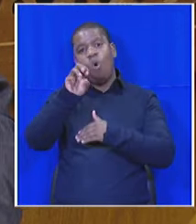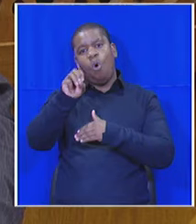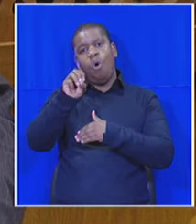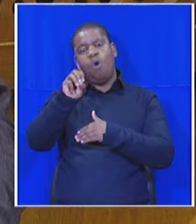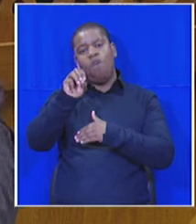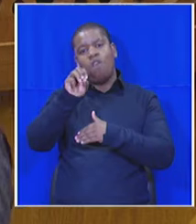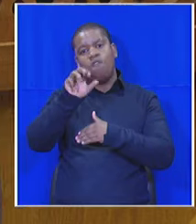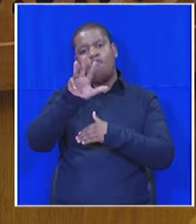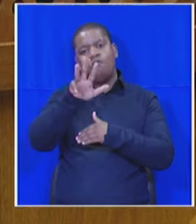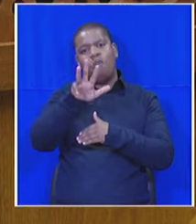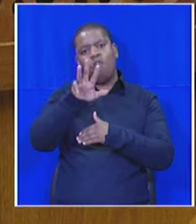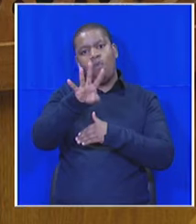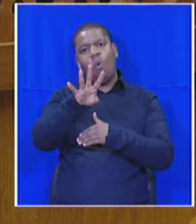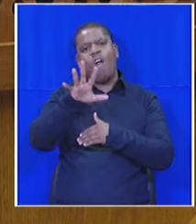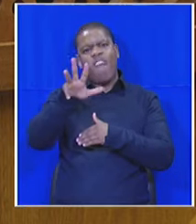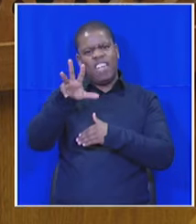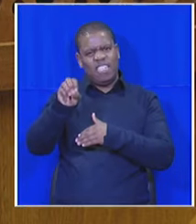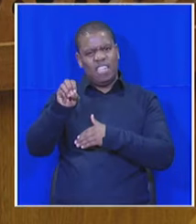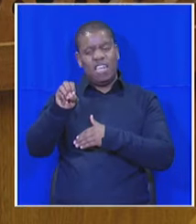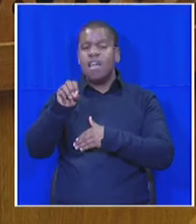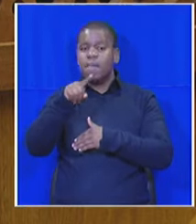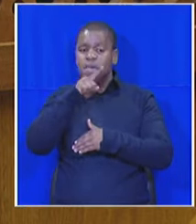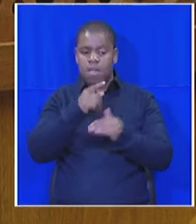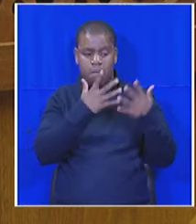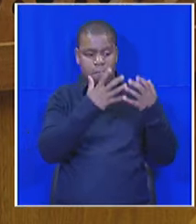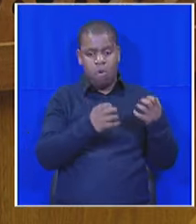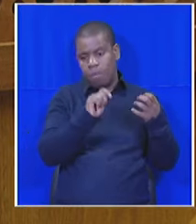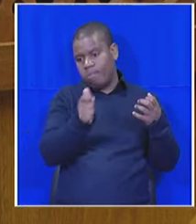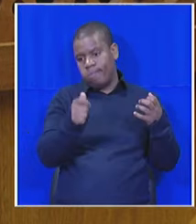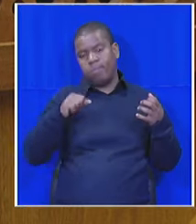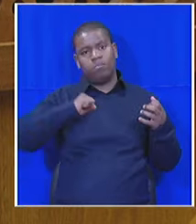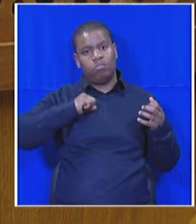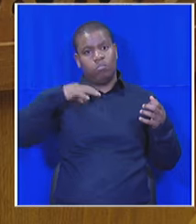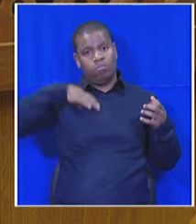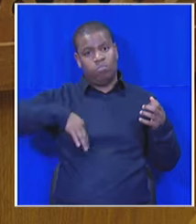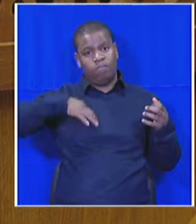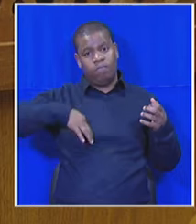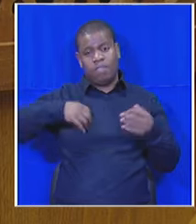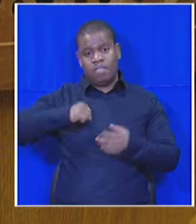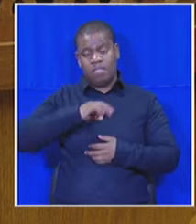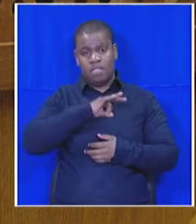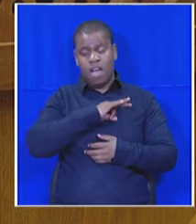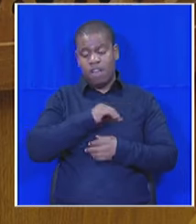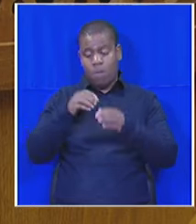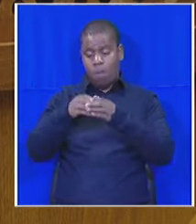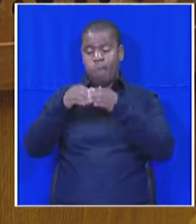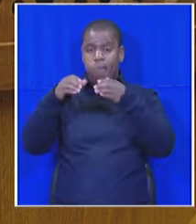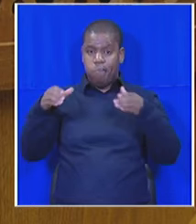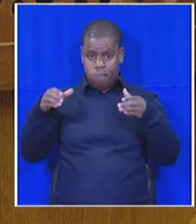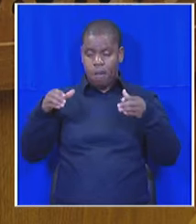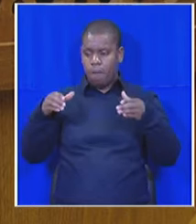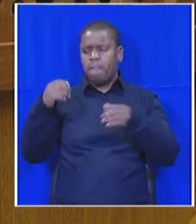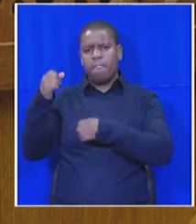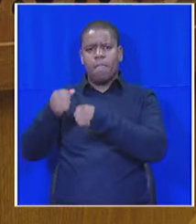medium term. Consequently, the budget for compensation of employees is expected to grow at an average annual rate